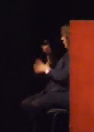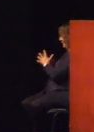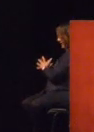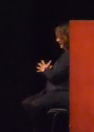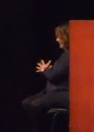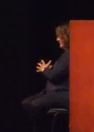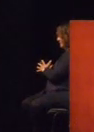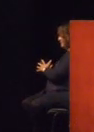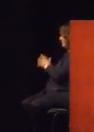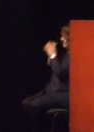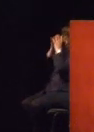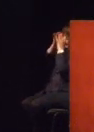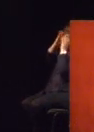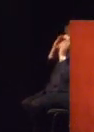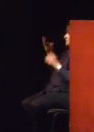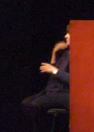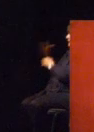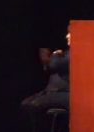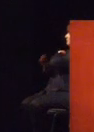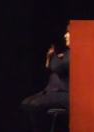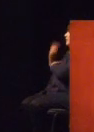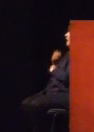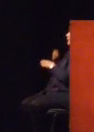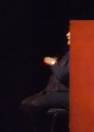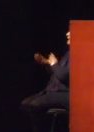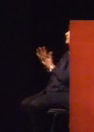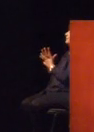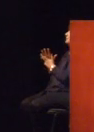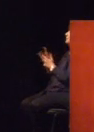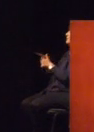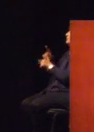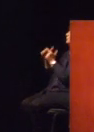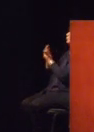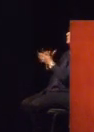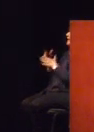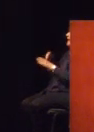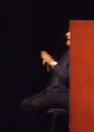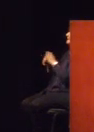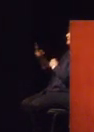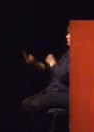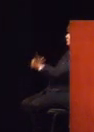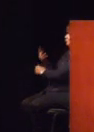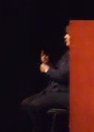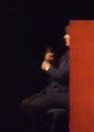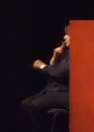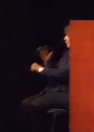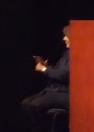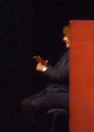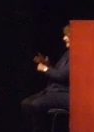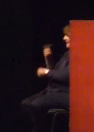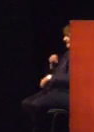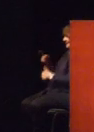so last fall, our incoming freshmen were the first group that had access to the two-year promise, and this is our